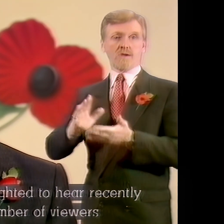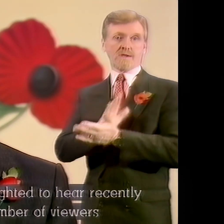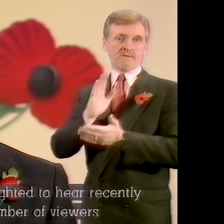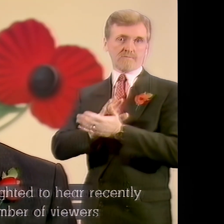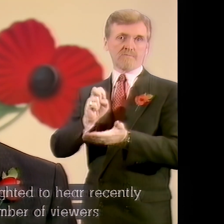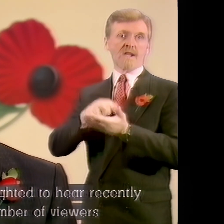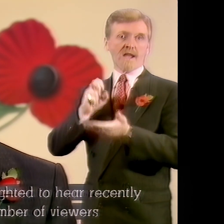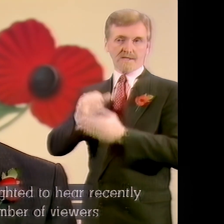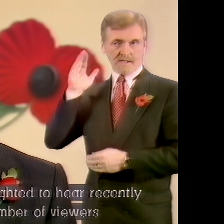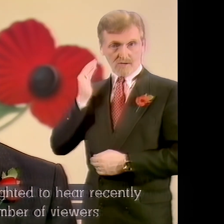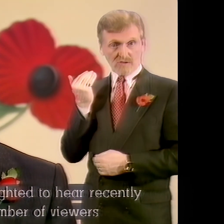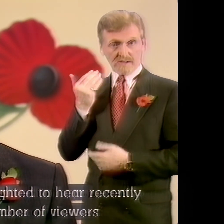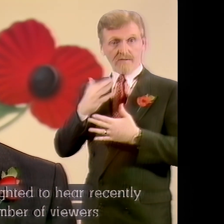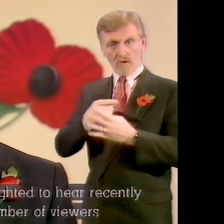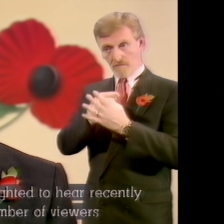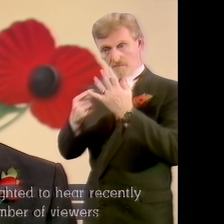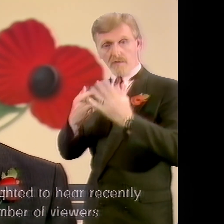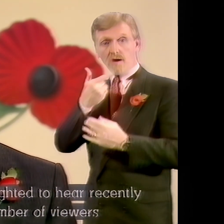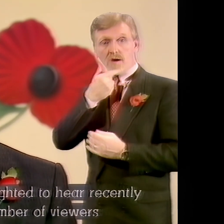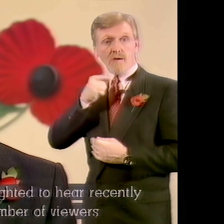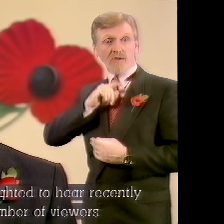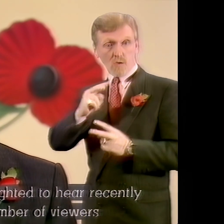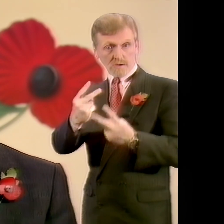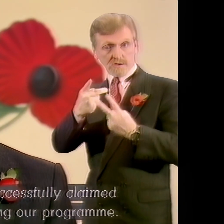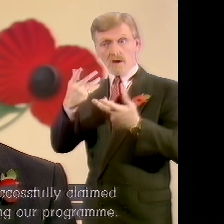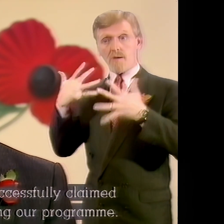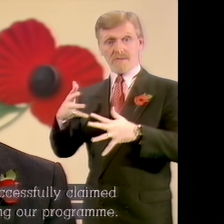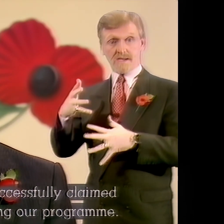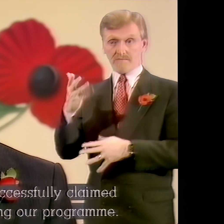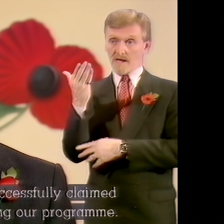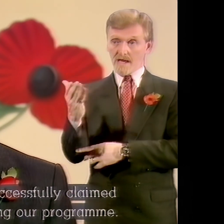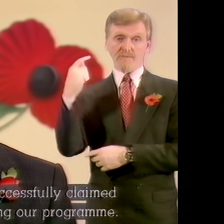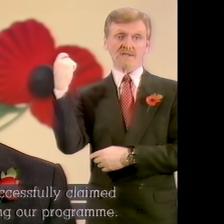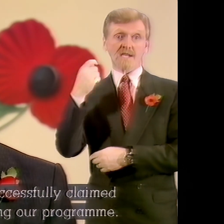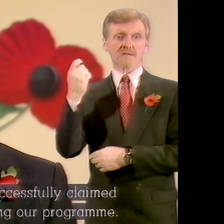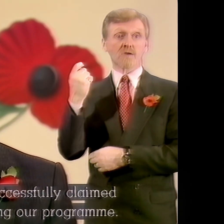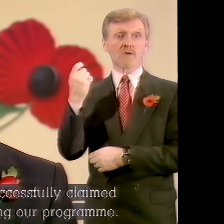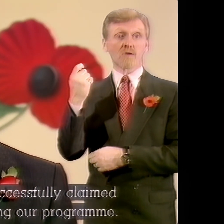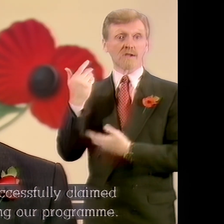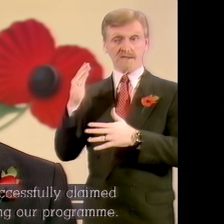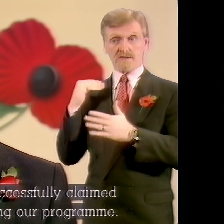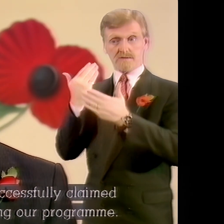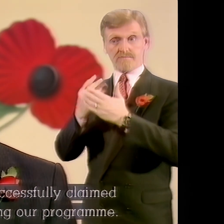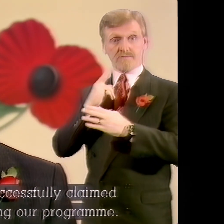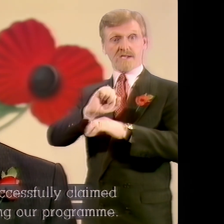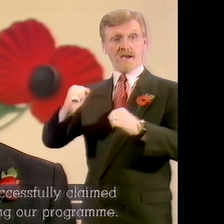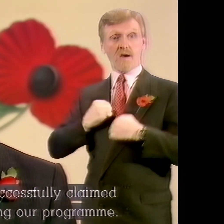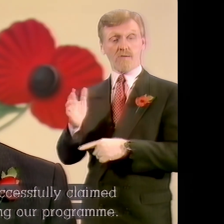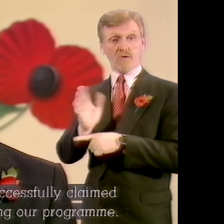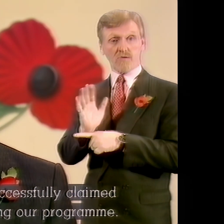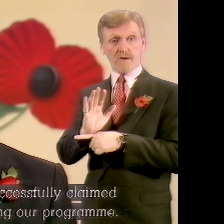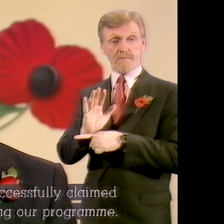delighted to hear recently from a number of viewers who have successfully claimed since watching our programme.